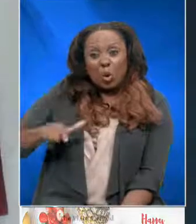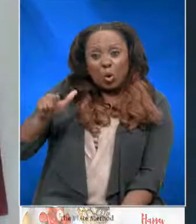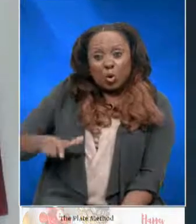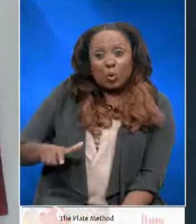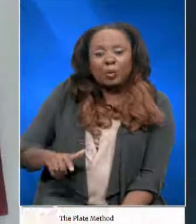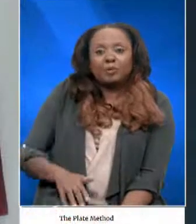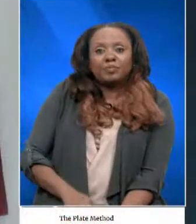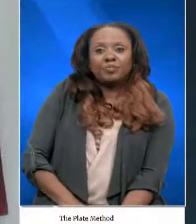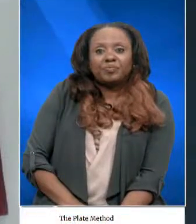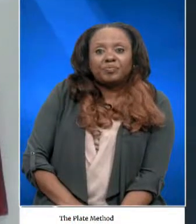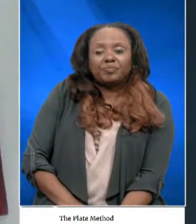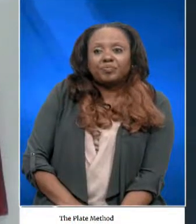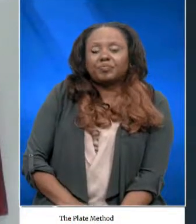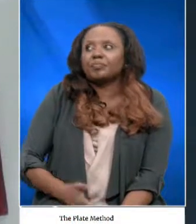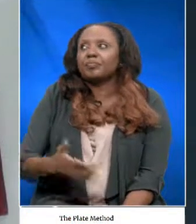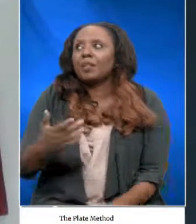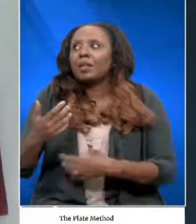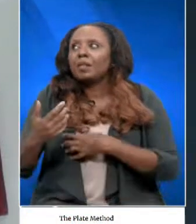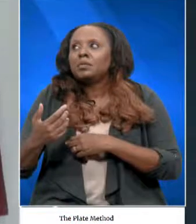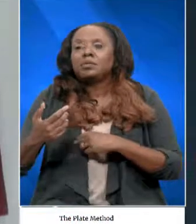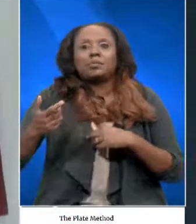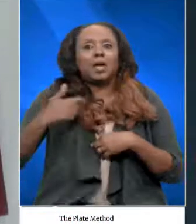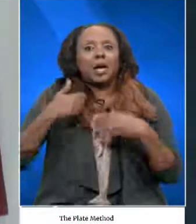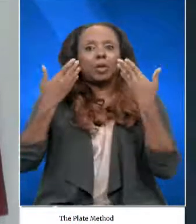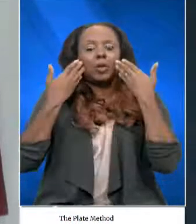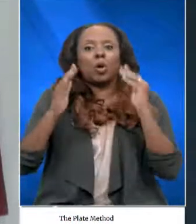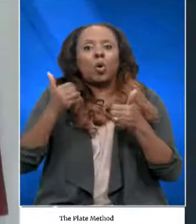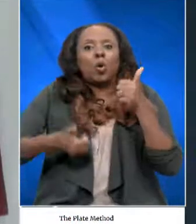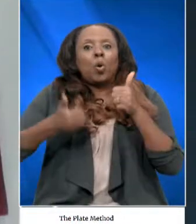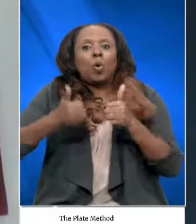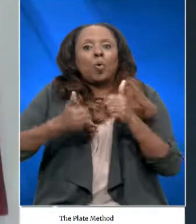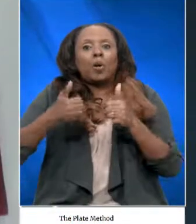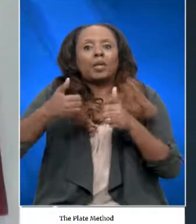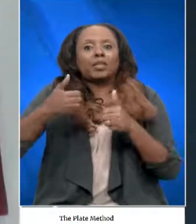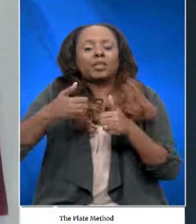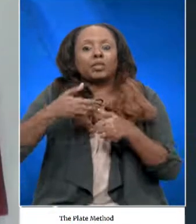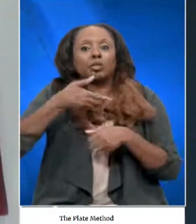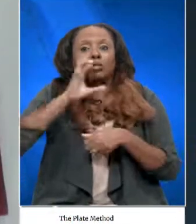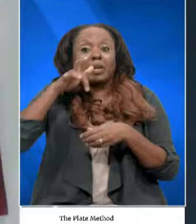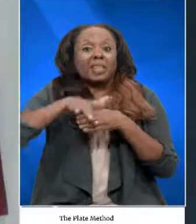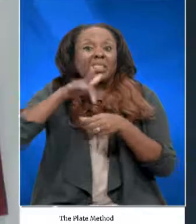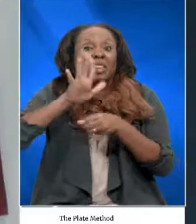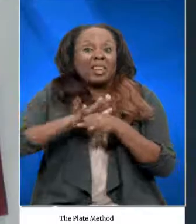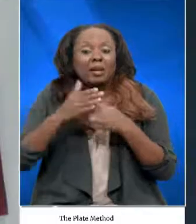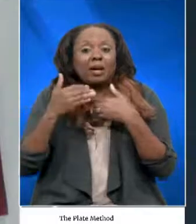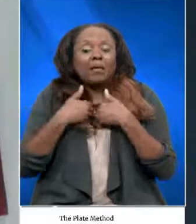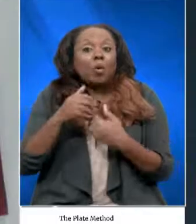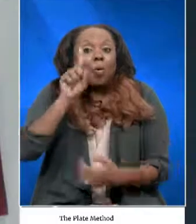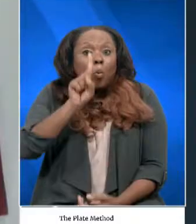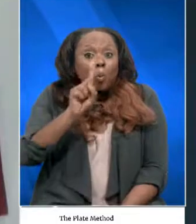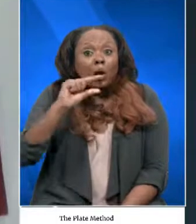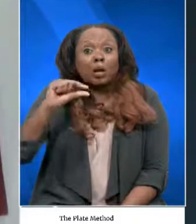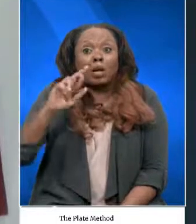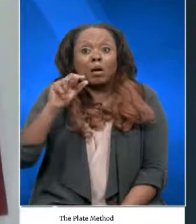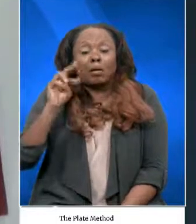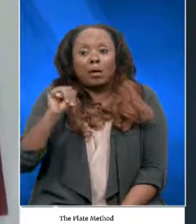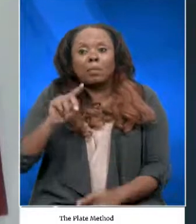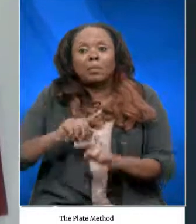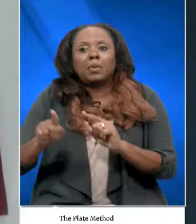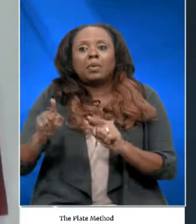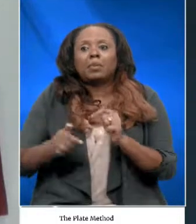So I can't tell you what drinks have in 1 gram of sugar, but the average drinks have at